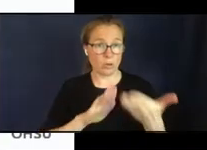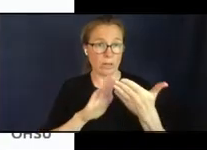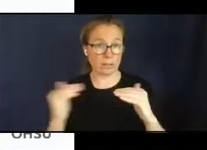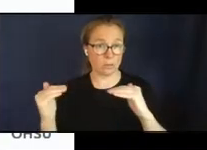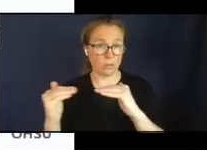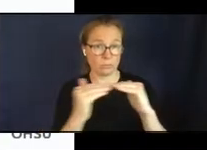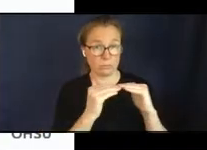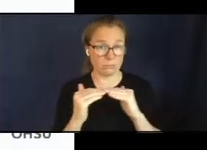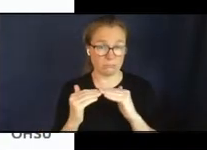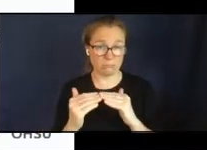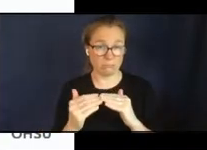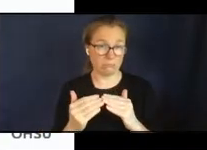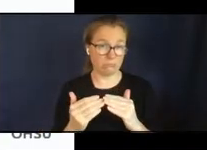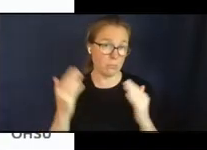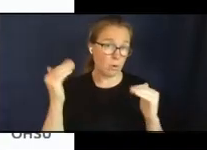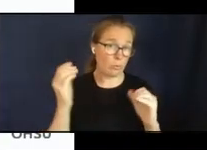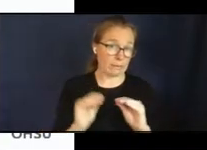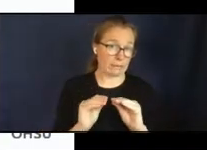Lawrence, Chair